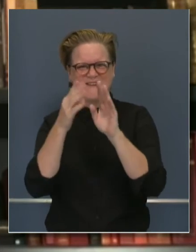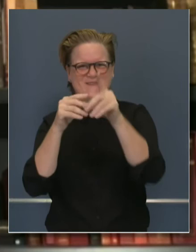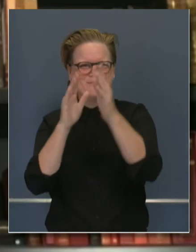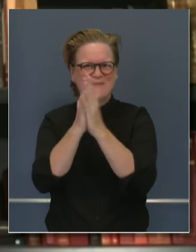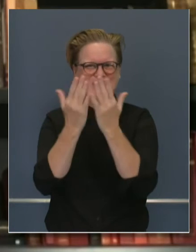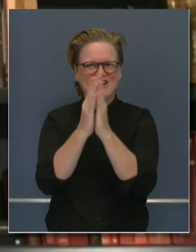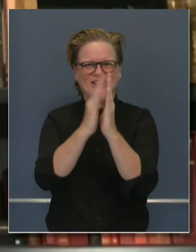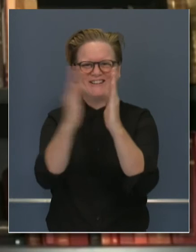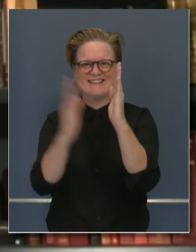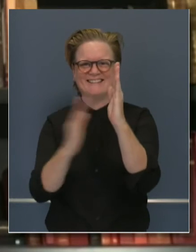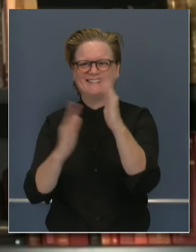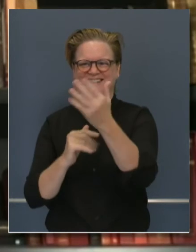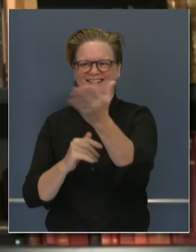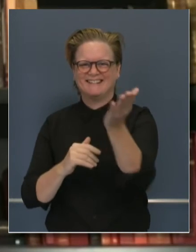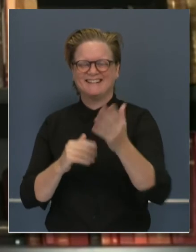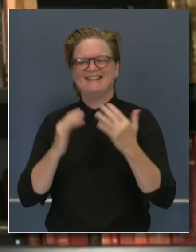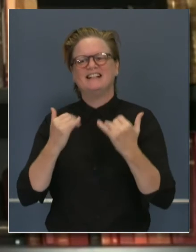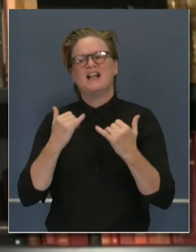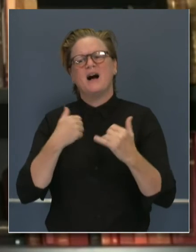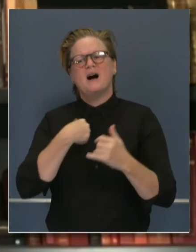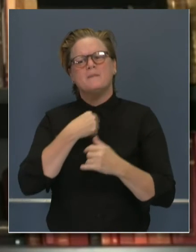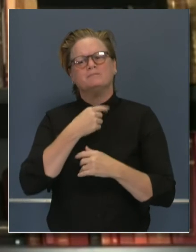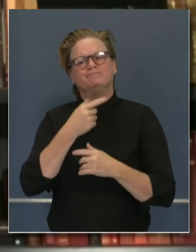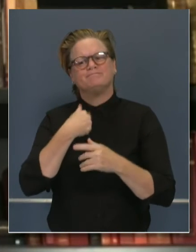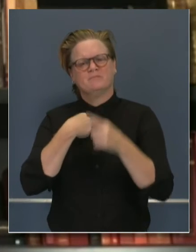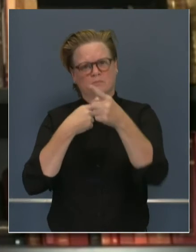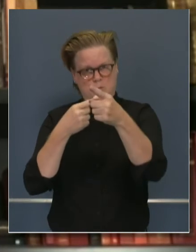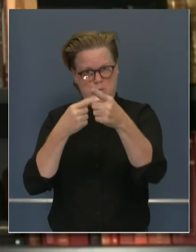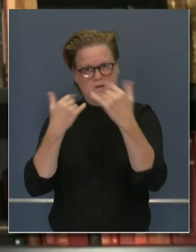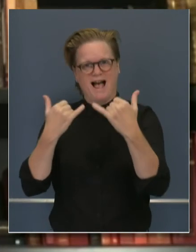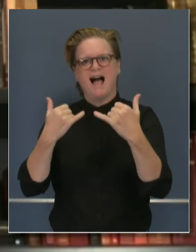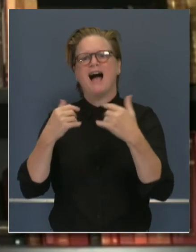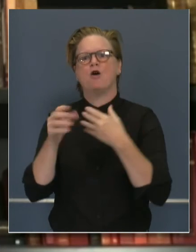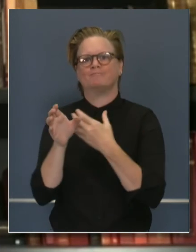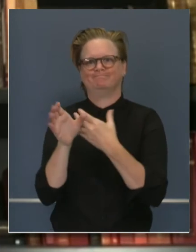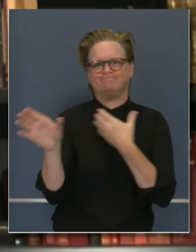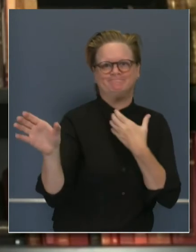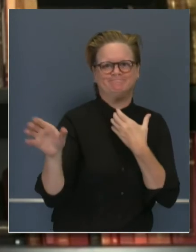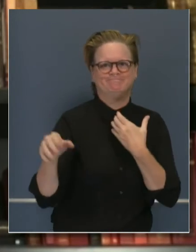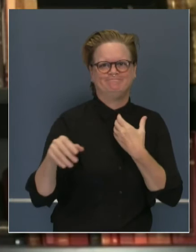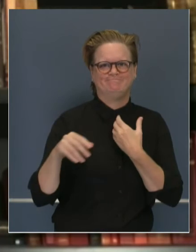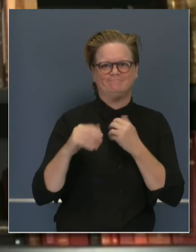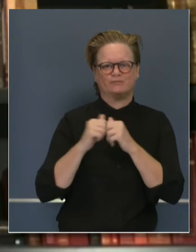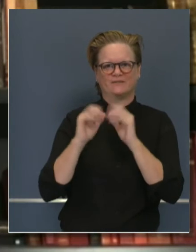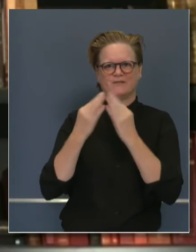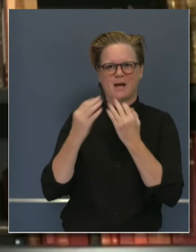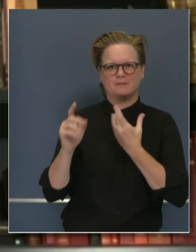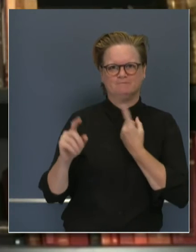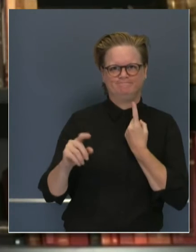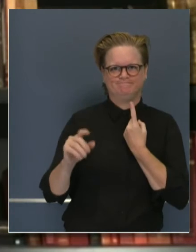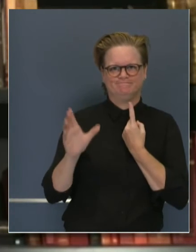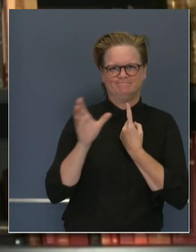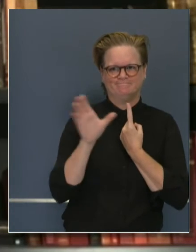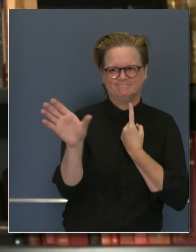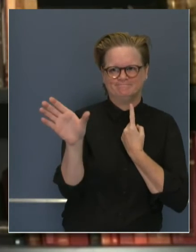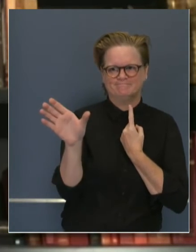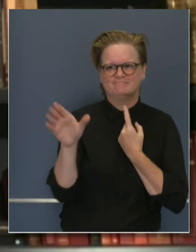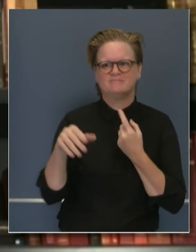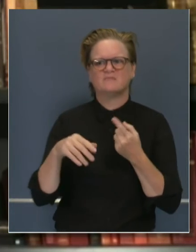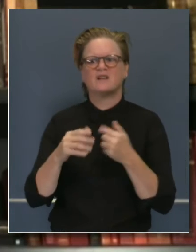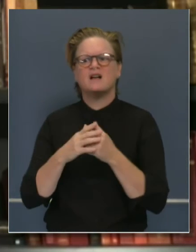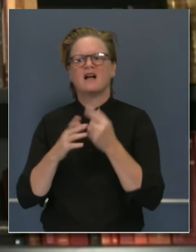you of quarantining at home maybe change the way you think about this experience that so many Californians have gone